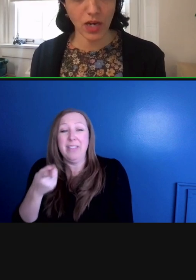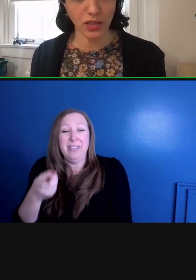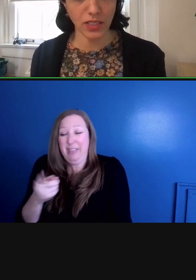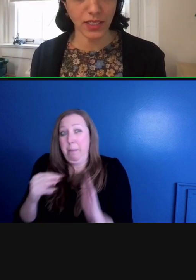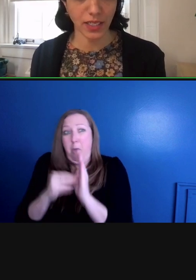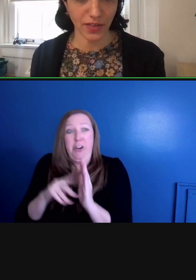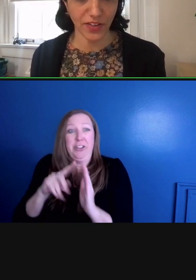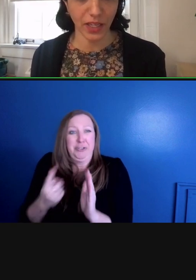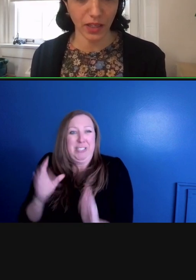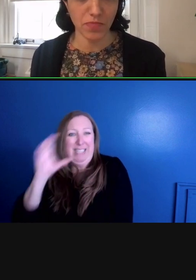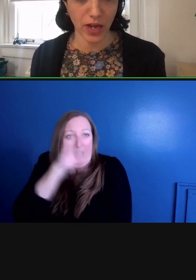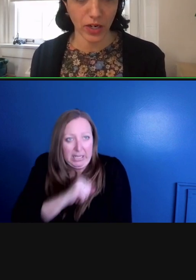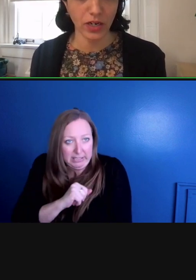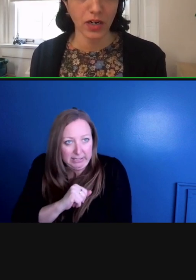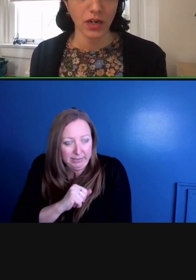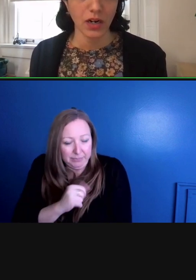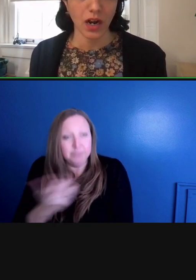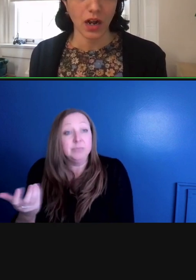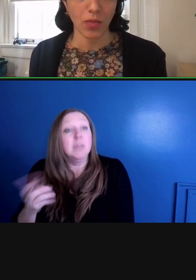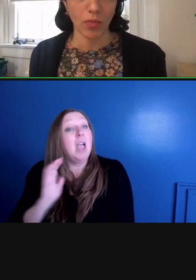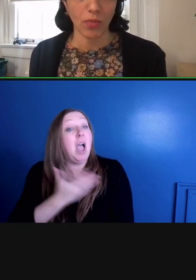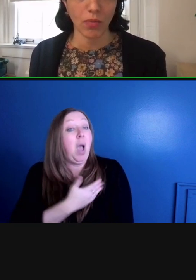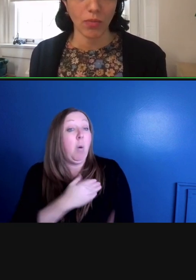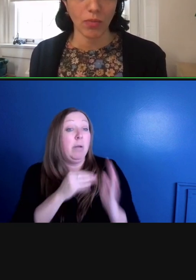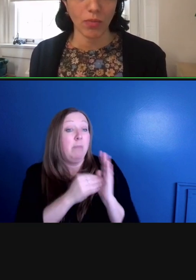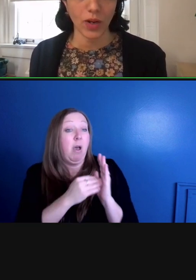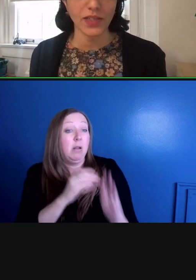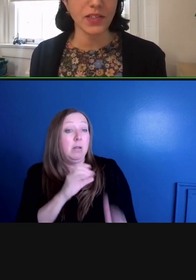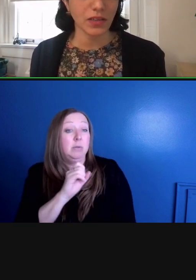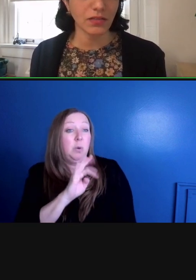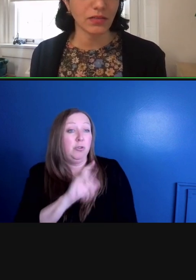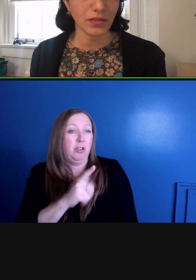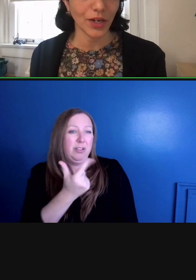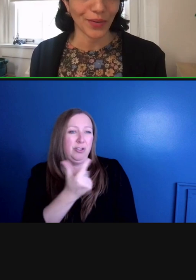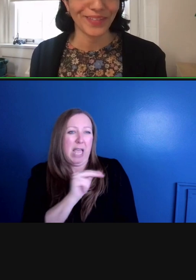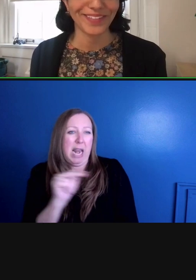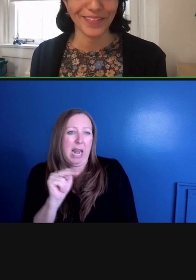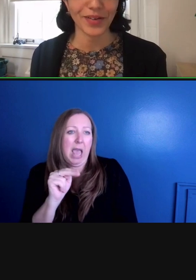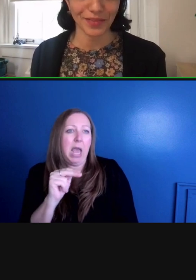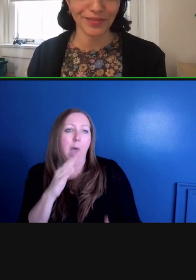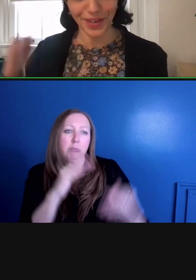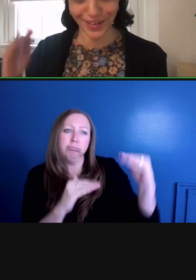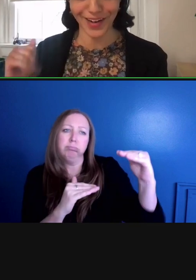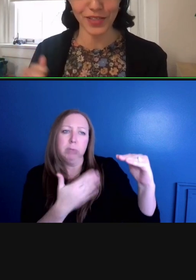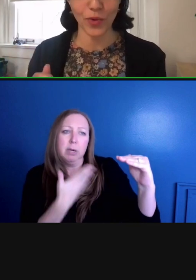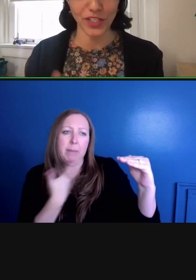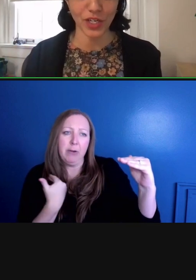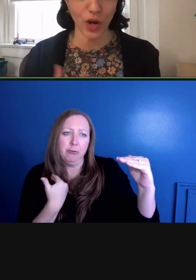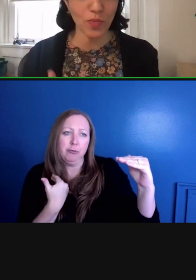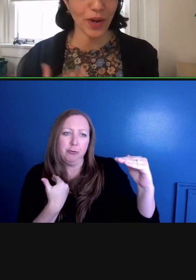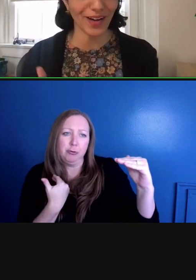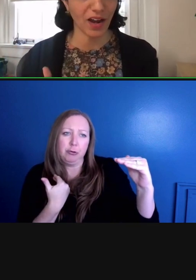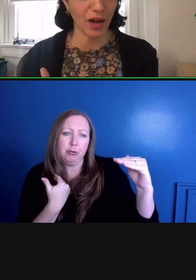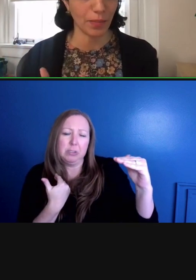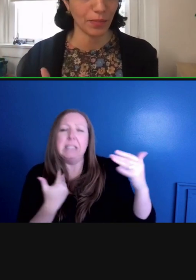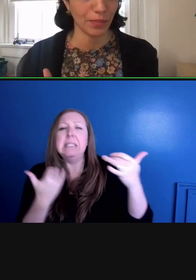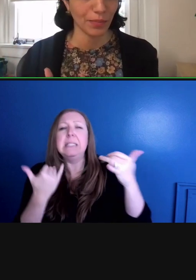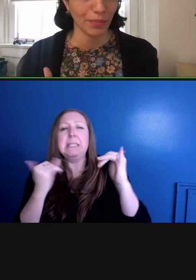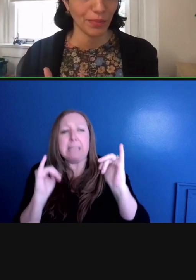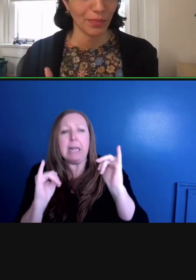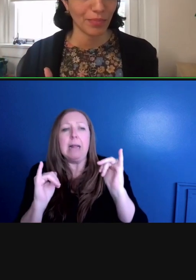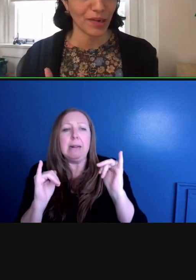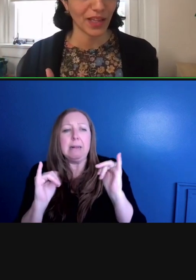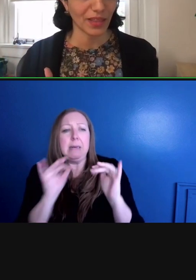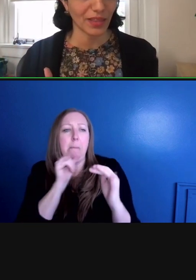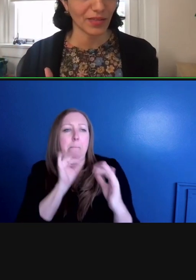Contrast, our model does significantly better. It's still, got some ways to go, but